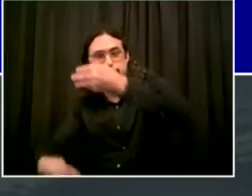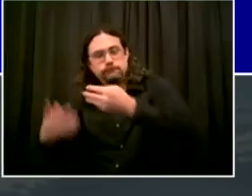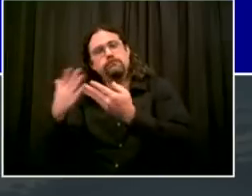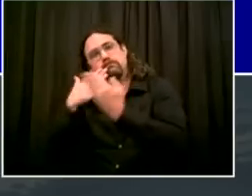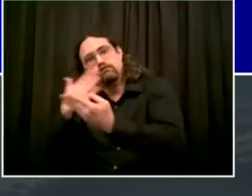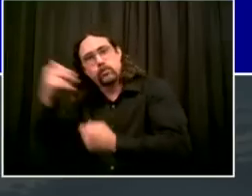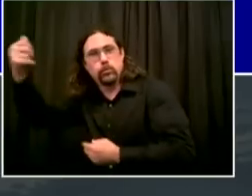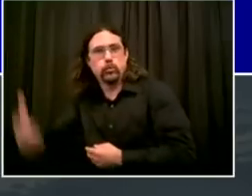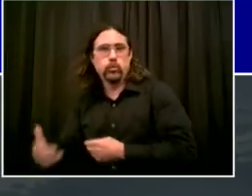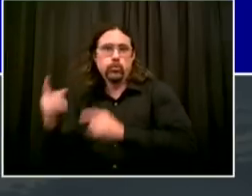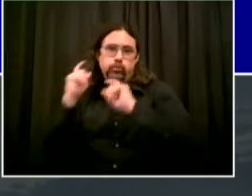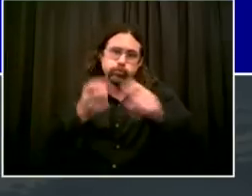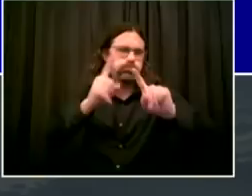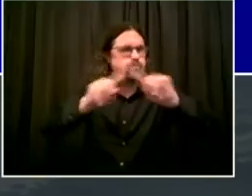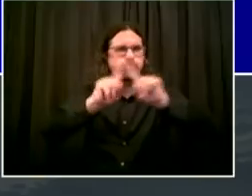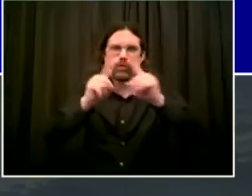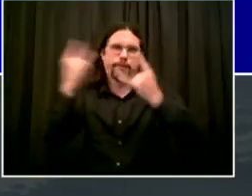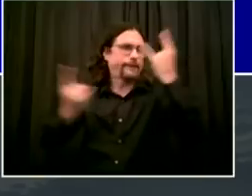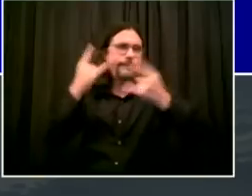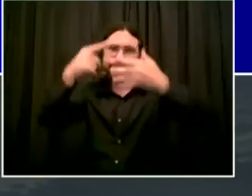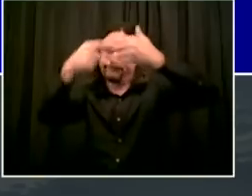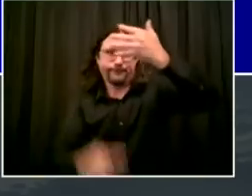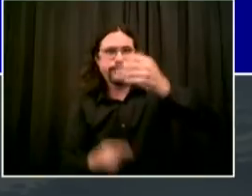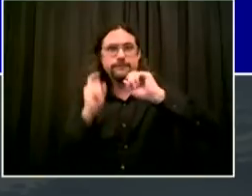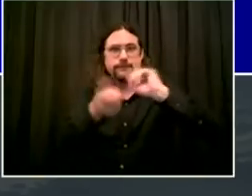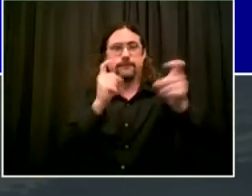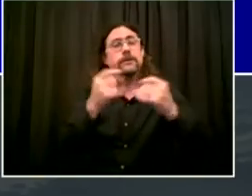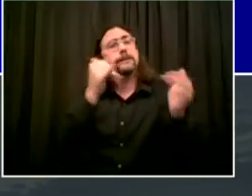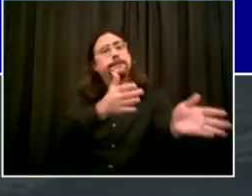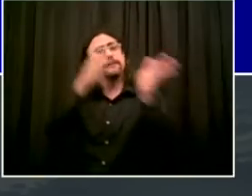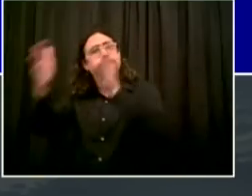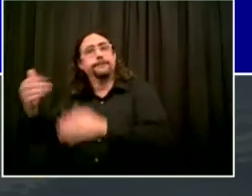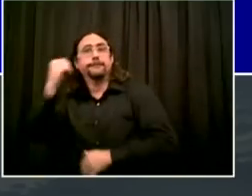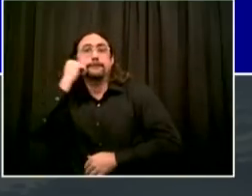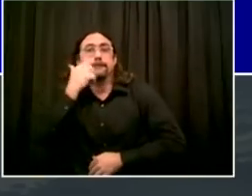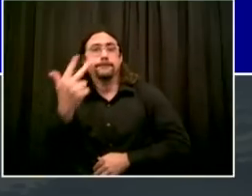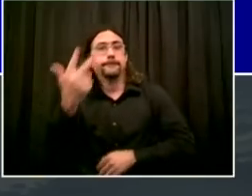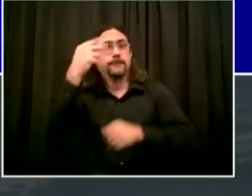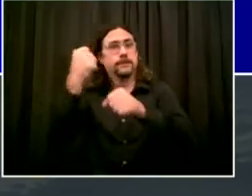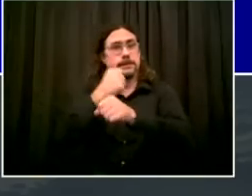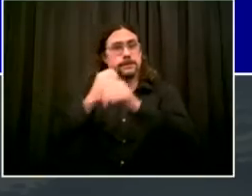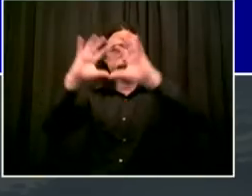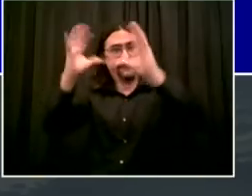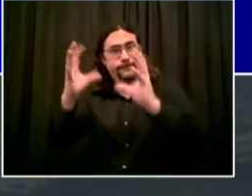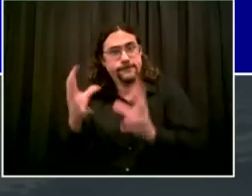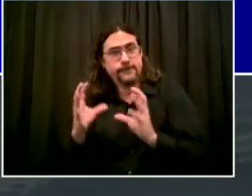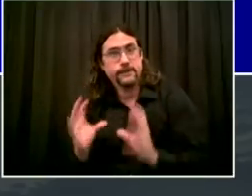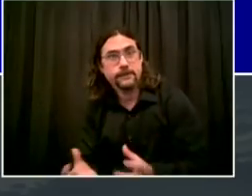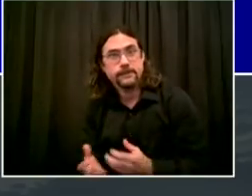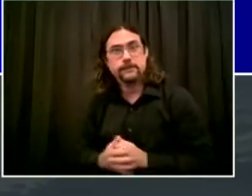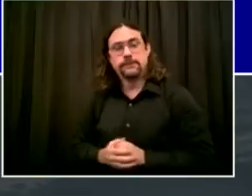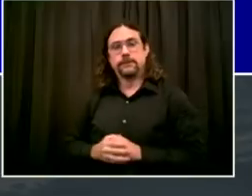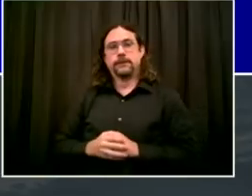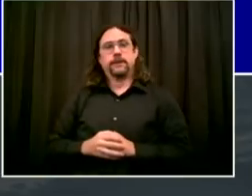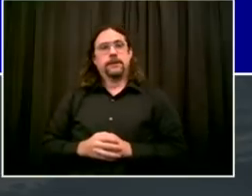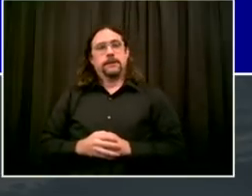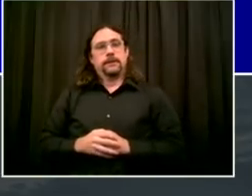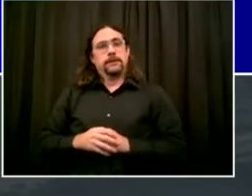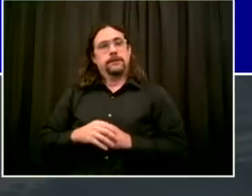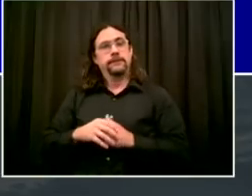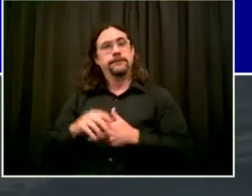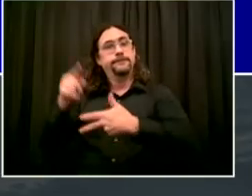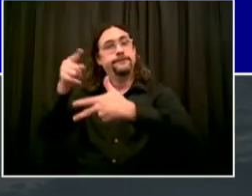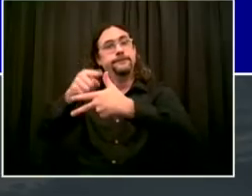talk about our indicators. First of all, number one, daily number of people admitted to hospitals for suspected COVID-19. Threshold is 200.